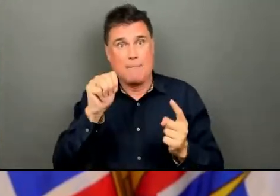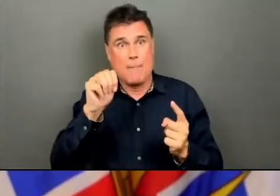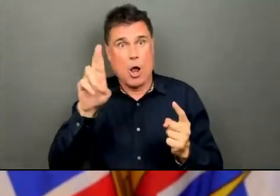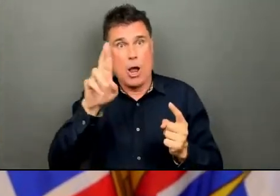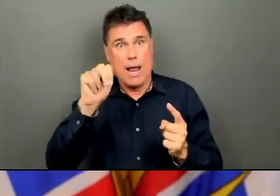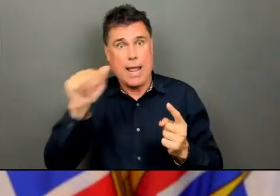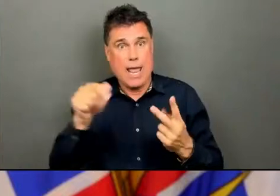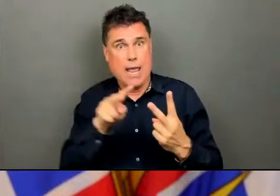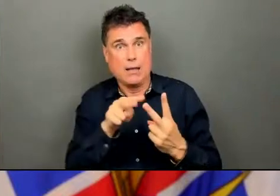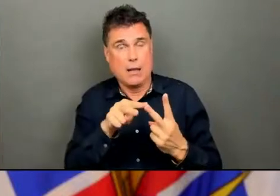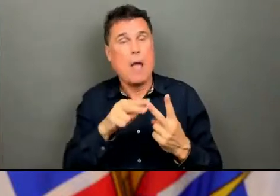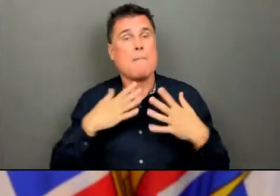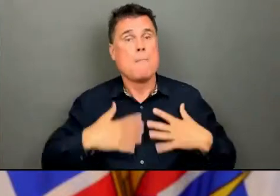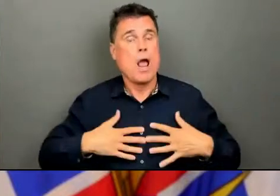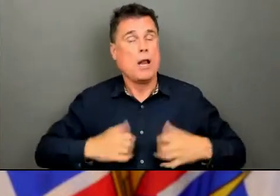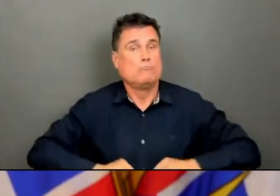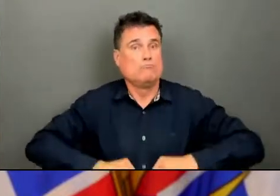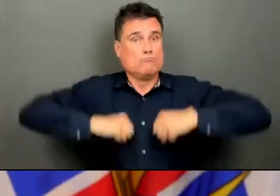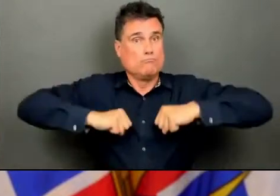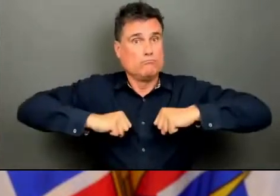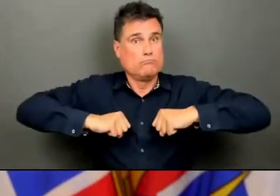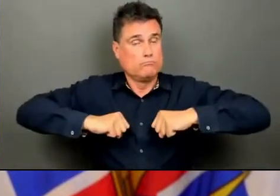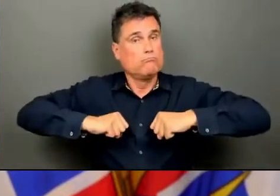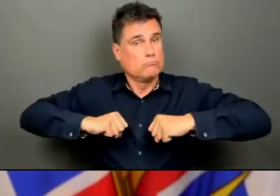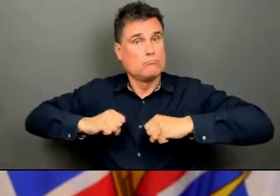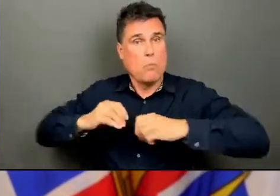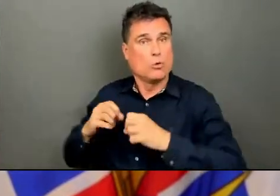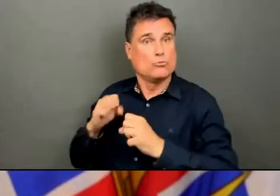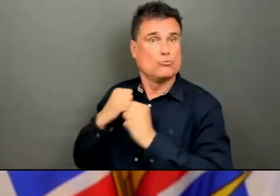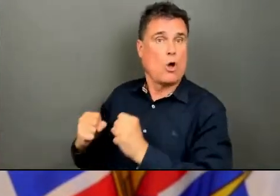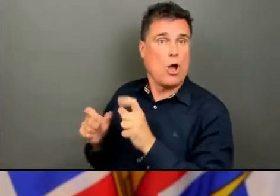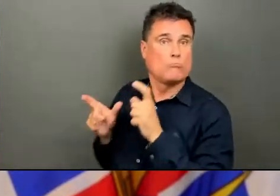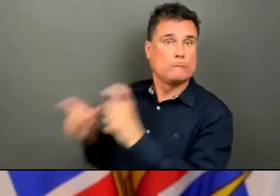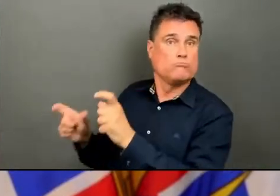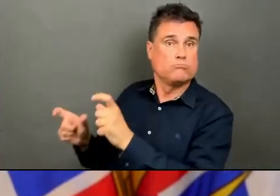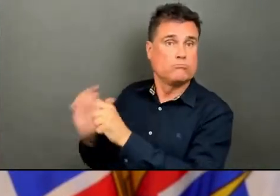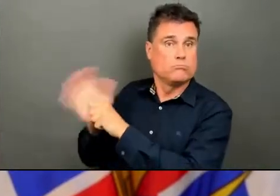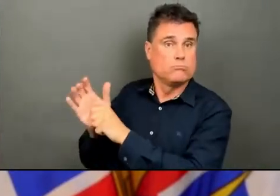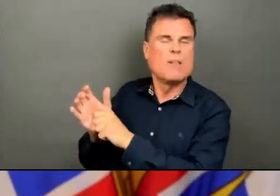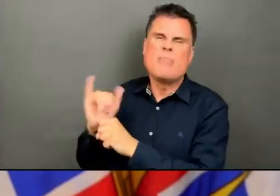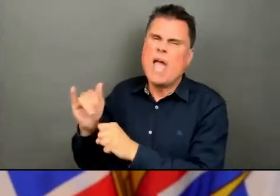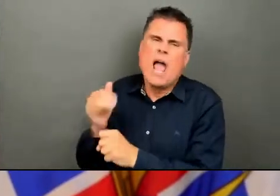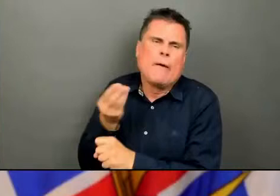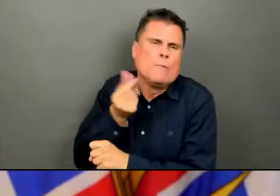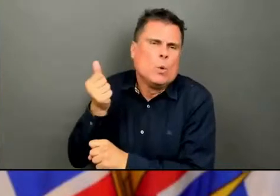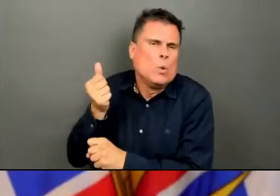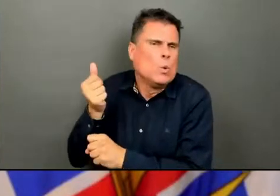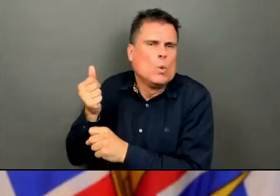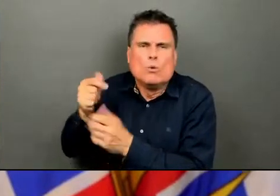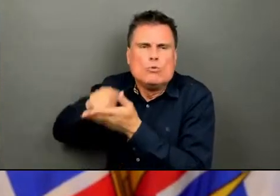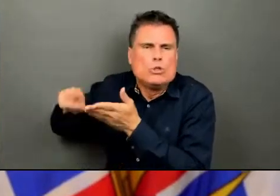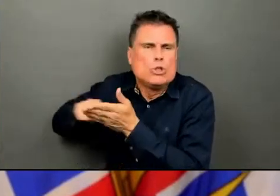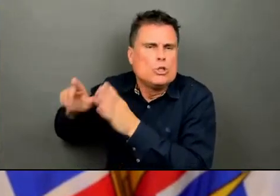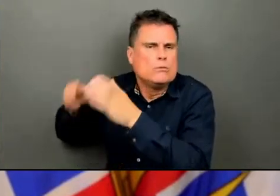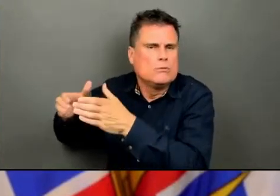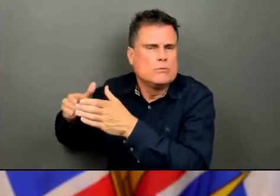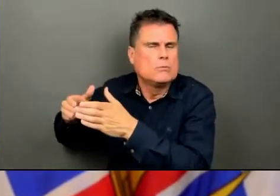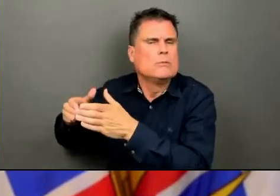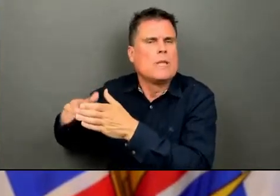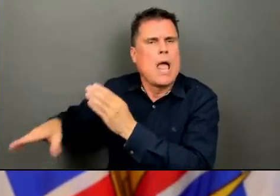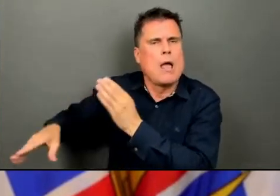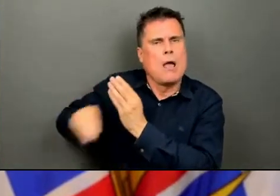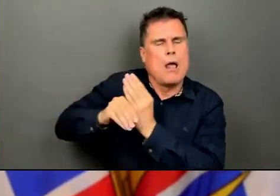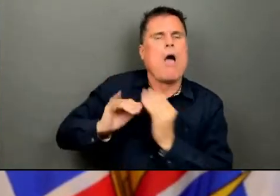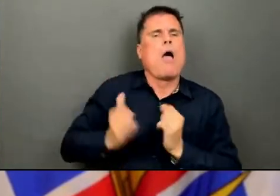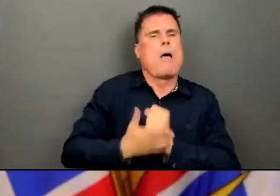afterwards. So this is a very small study. It adds to the information that we know. But we've weighed this data along with the